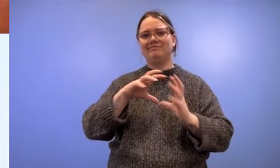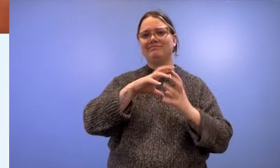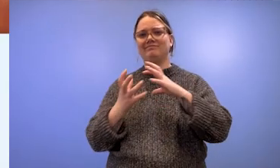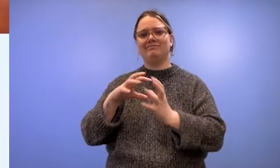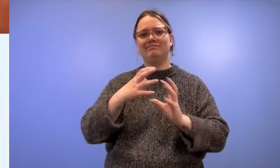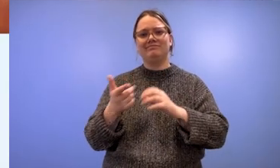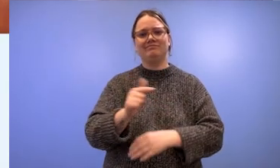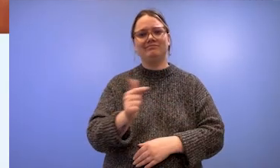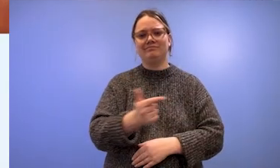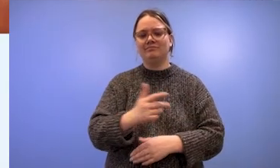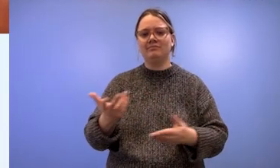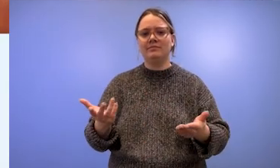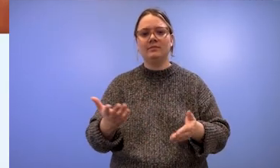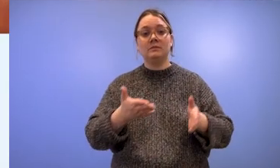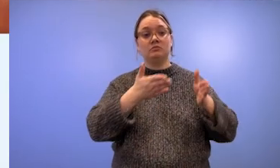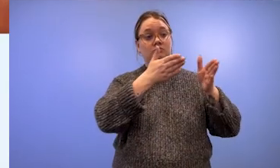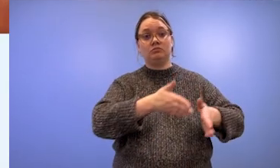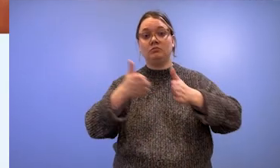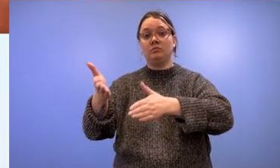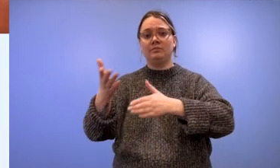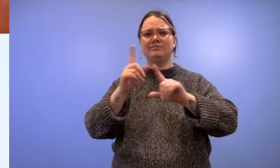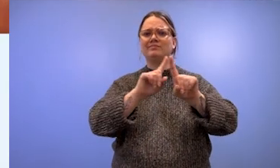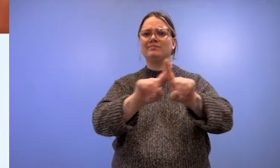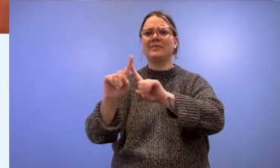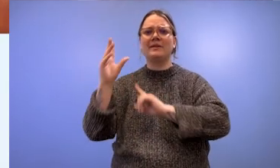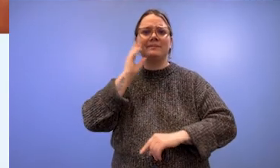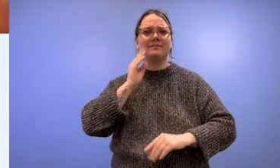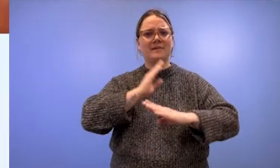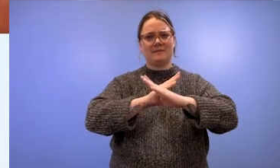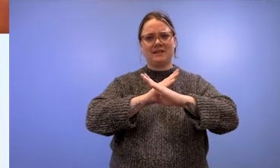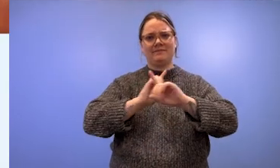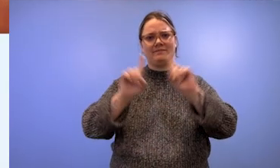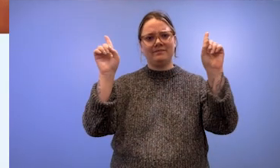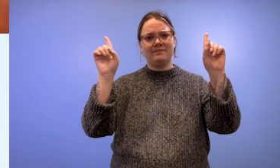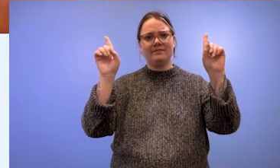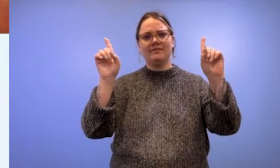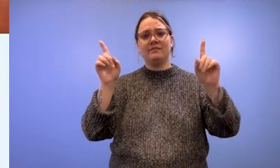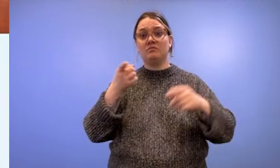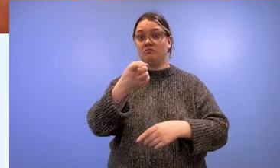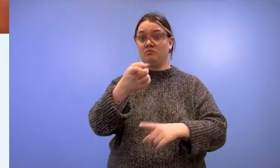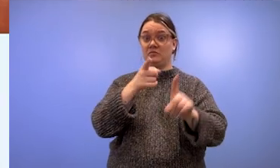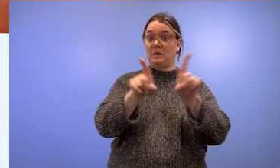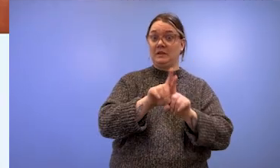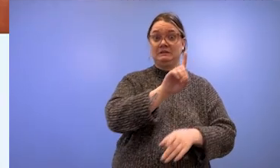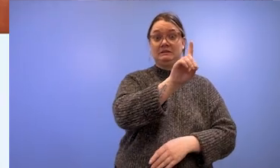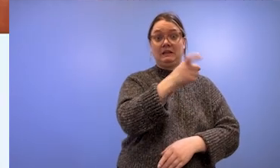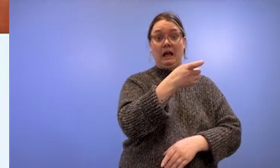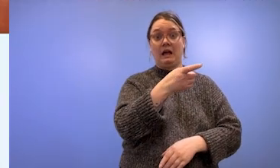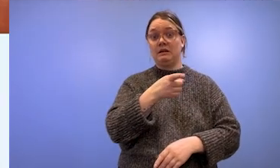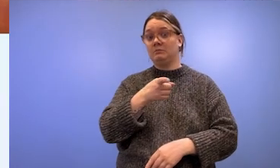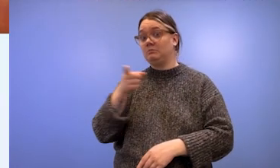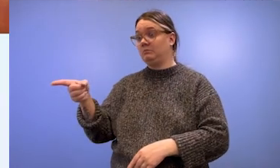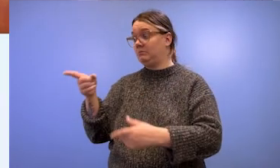interchangeably, but individuals may experience barriers differently. And just because you have the same diagnosis does not mean you will need the